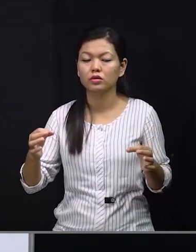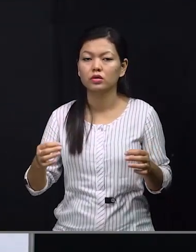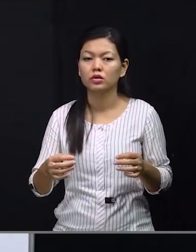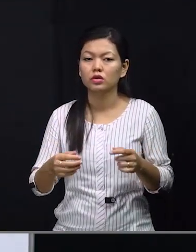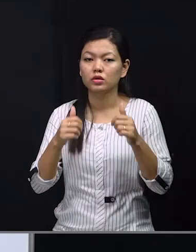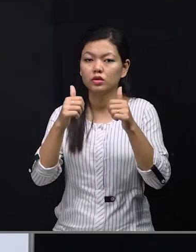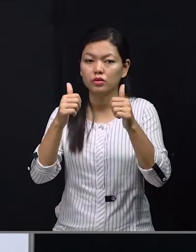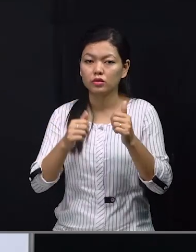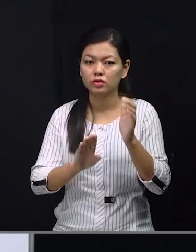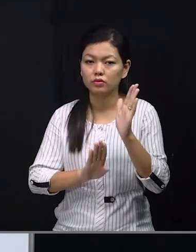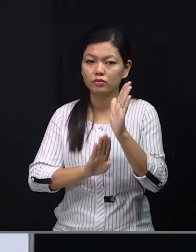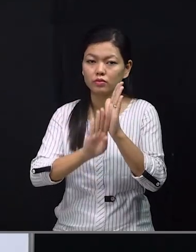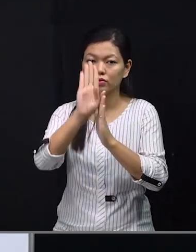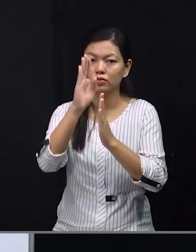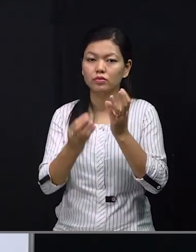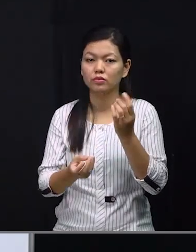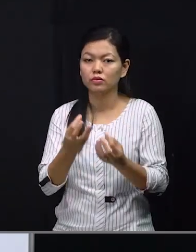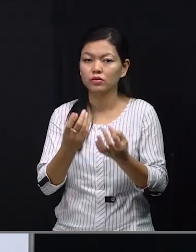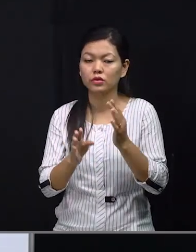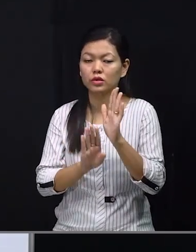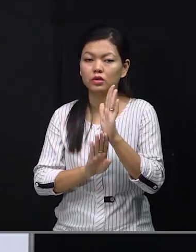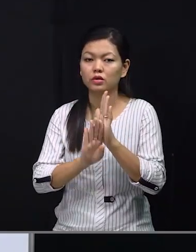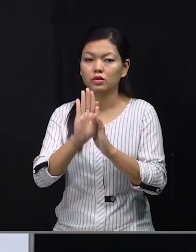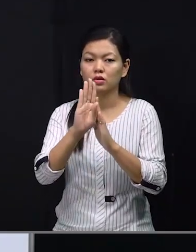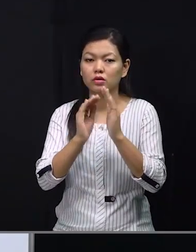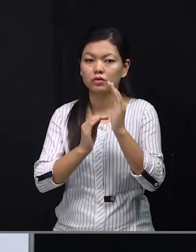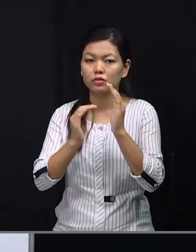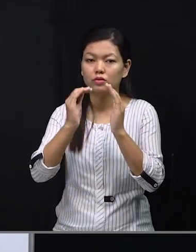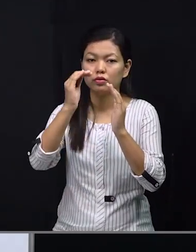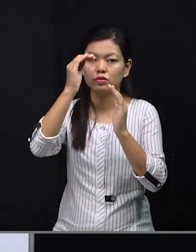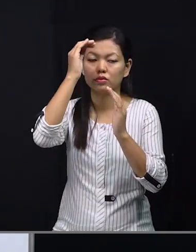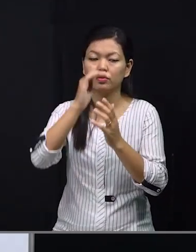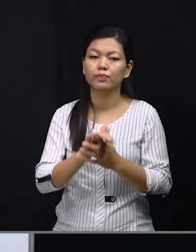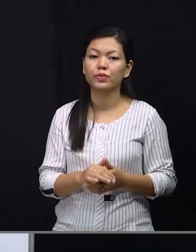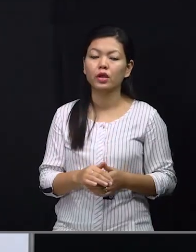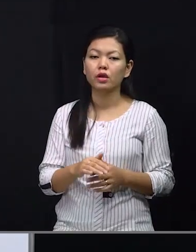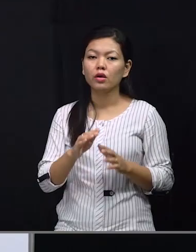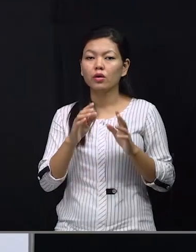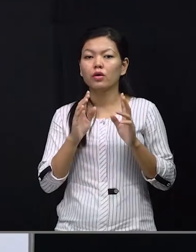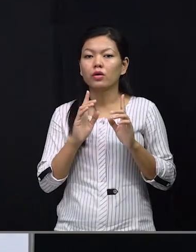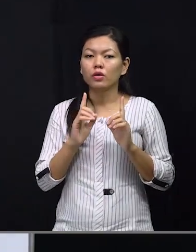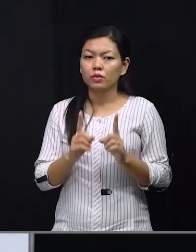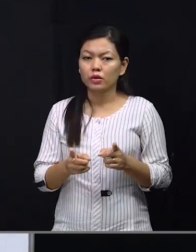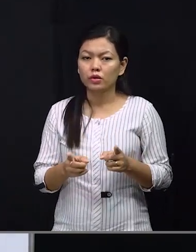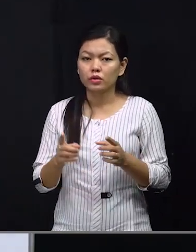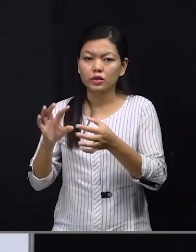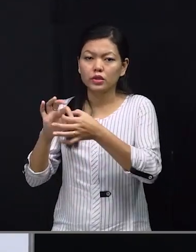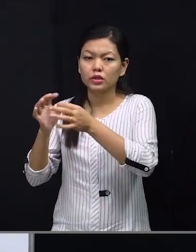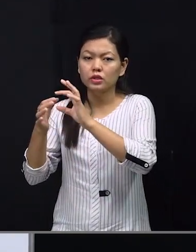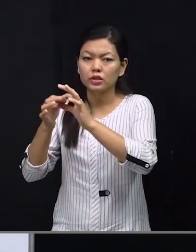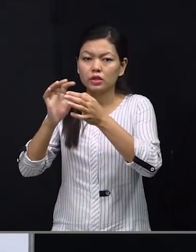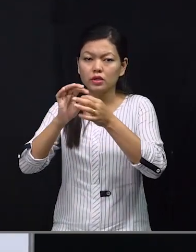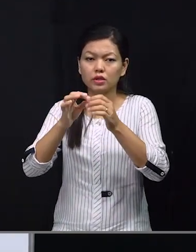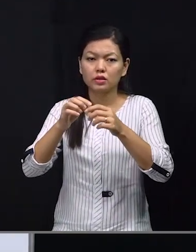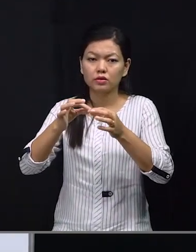point. Why? Because when the chain length is longer, the surface area of the molecule